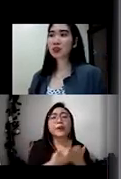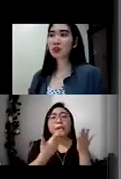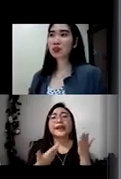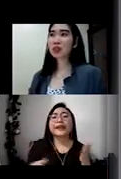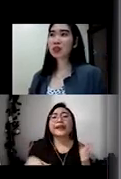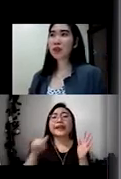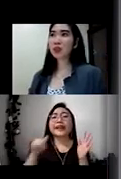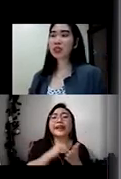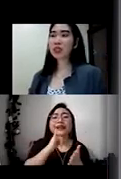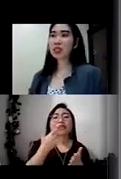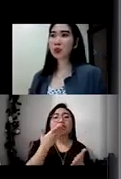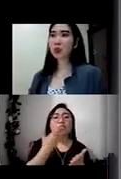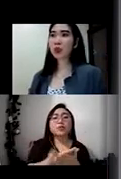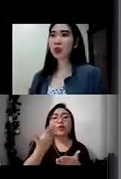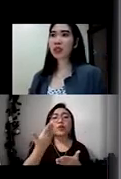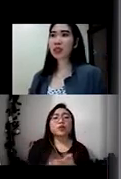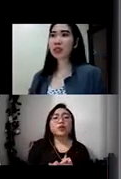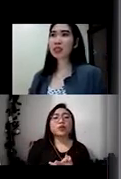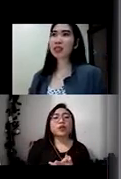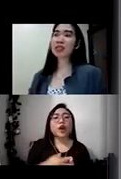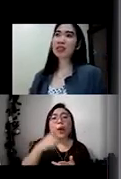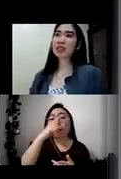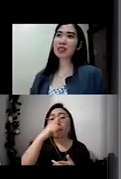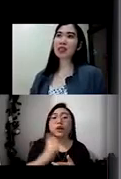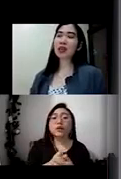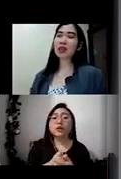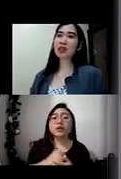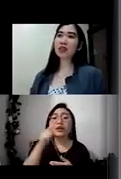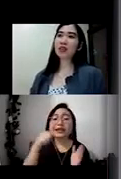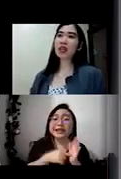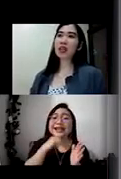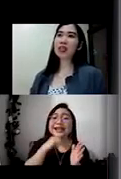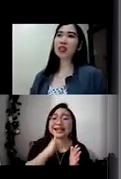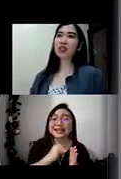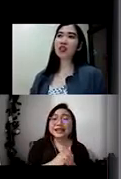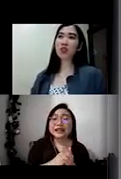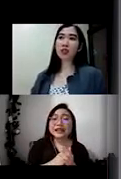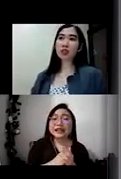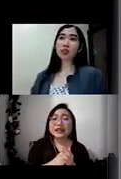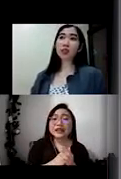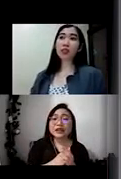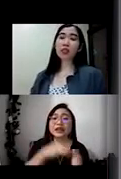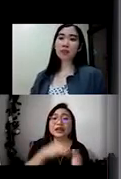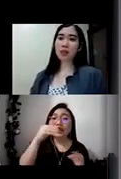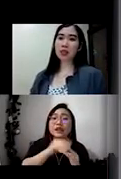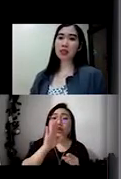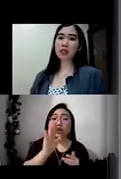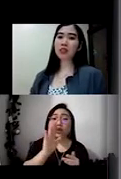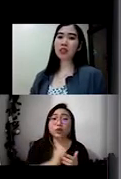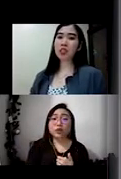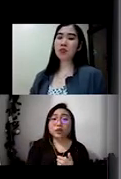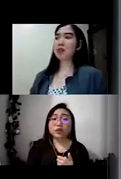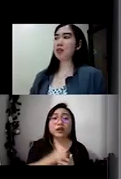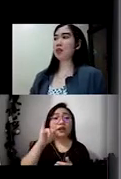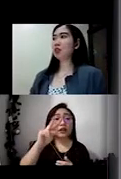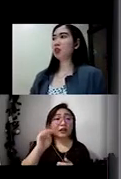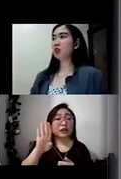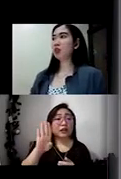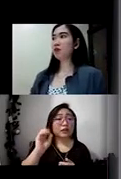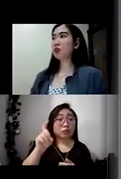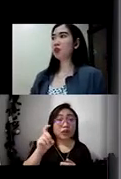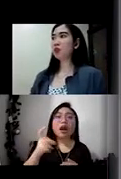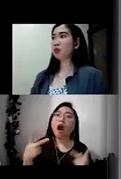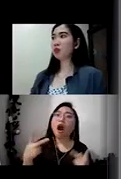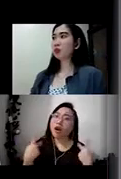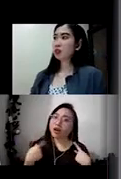is good about this tool is that this is already in your inbox, in your Gmail. So,